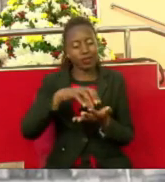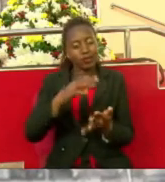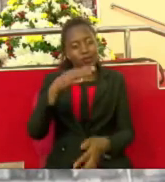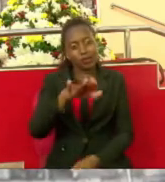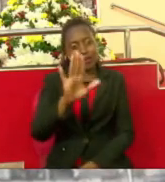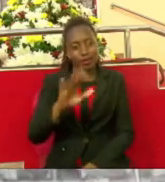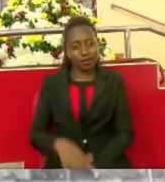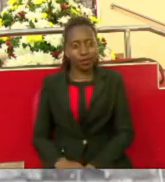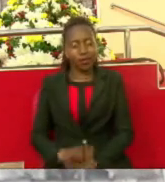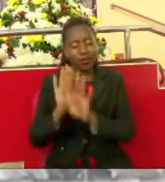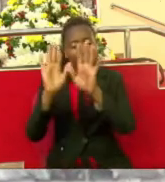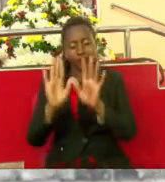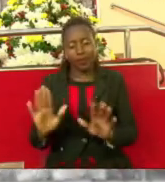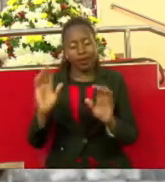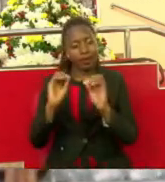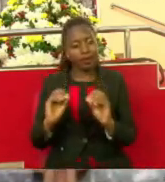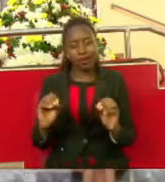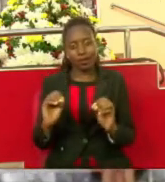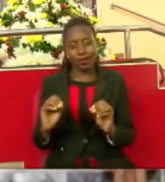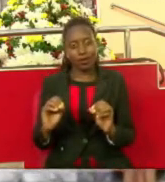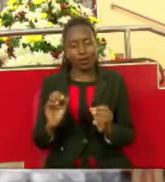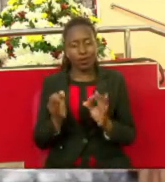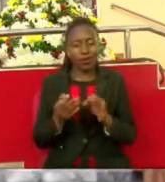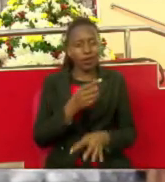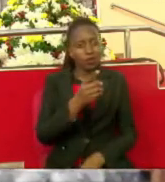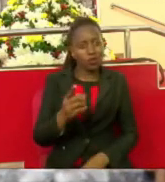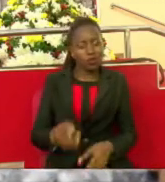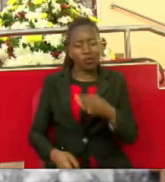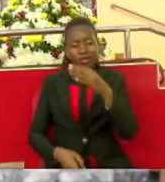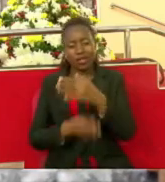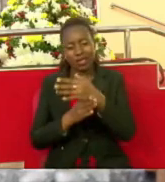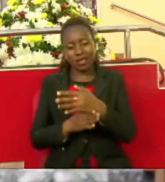It doesn't matter whether you have been chased away from every place.